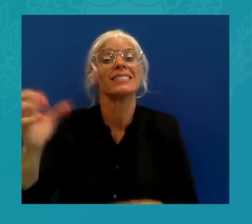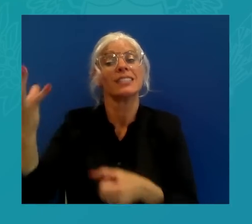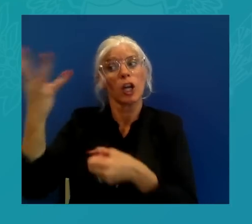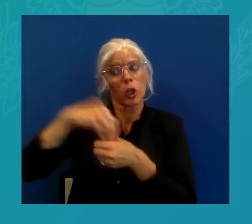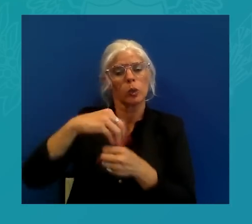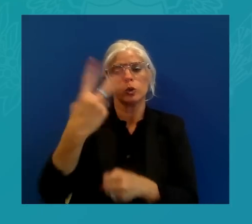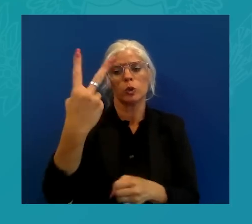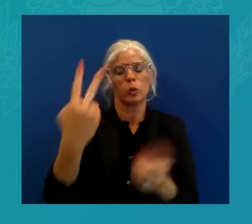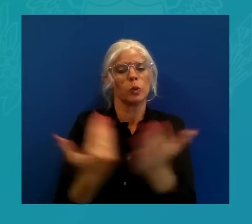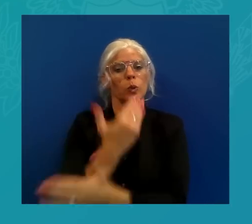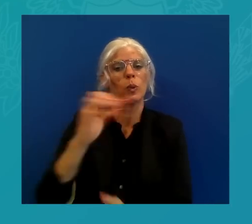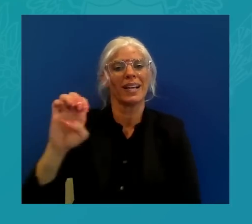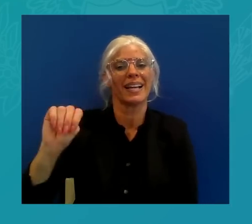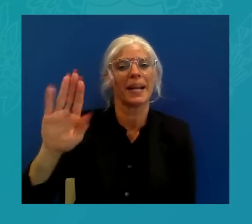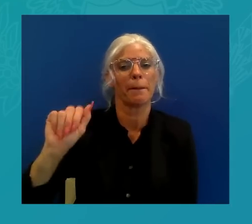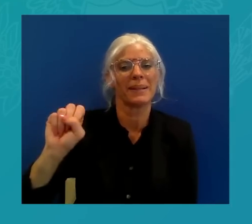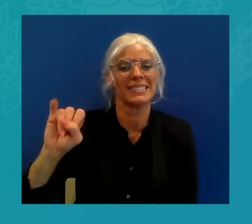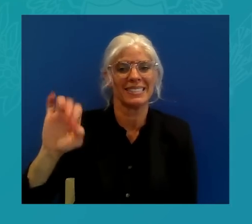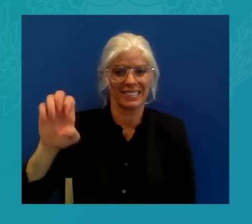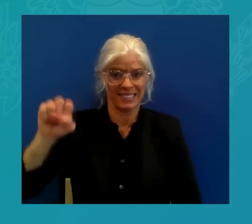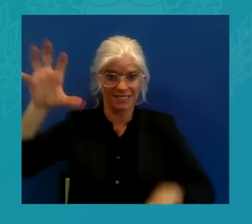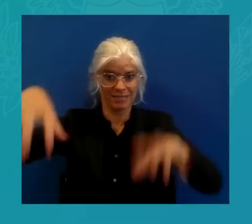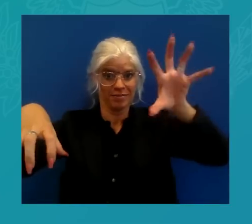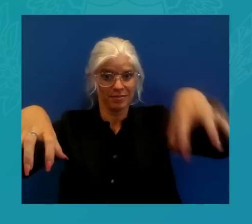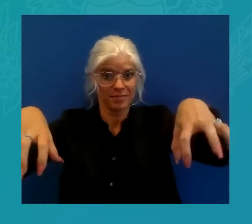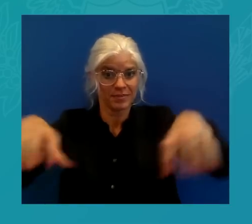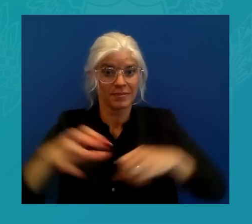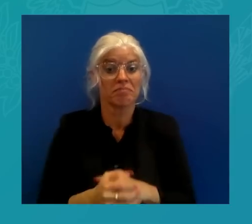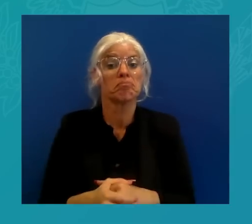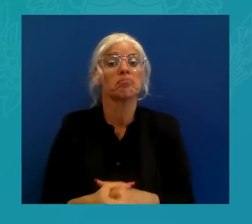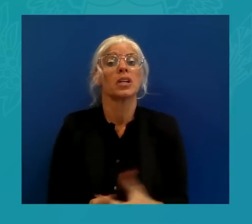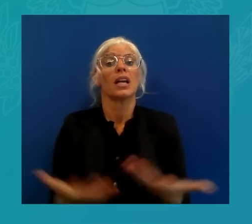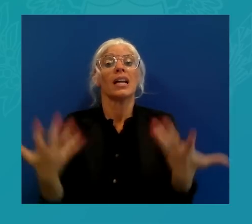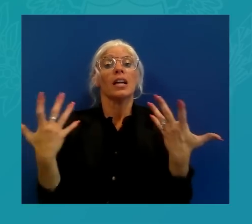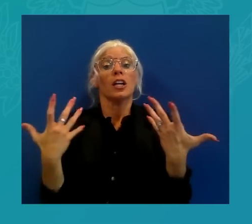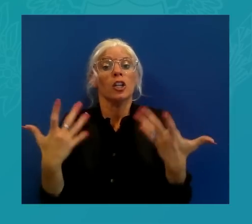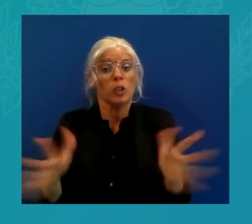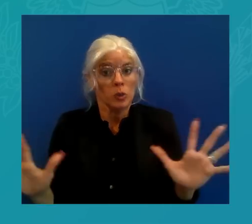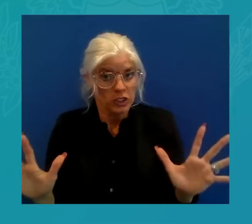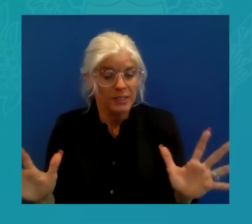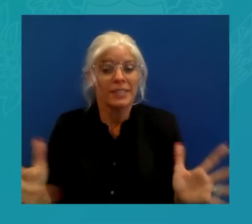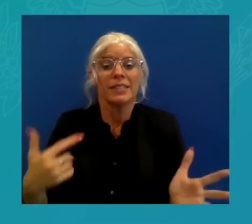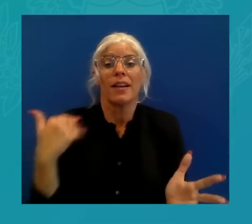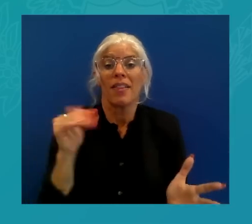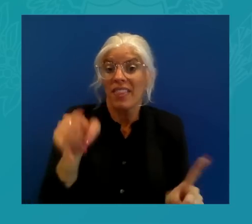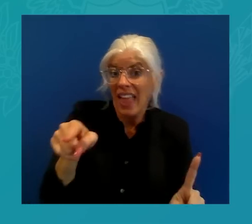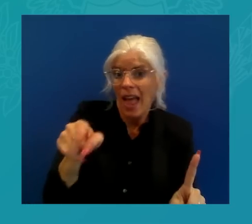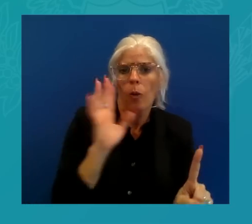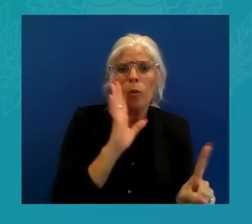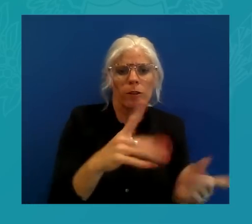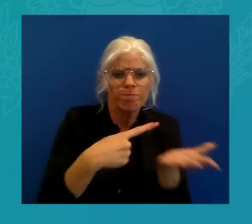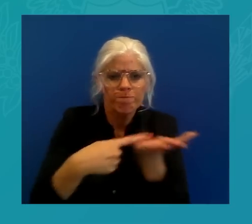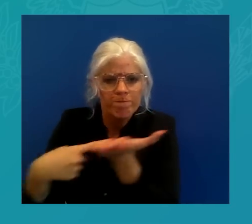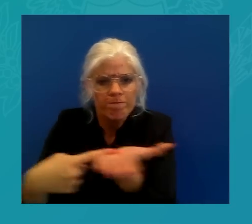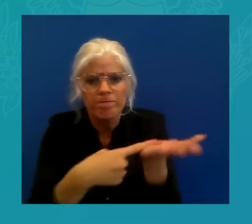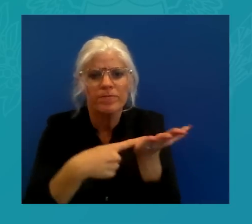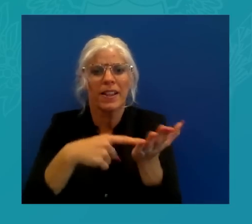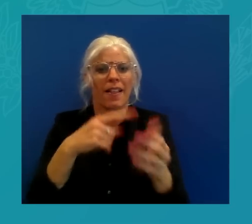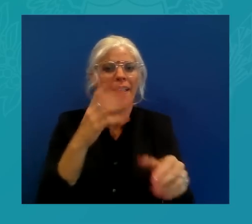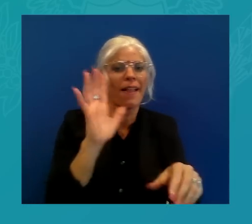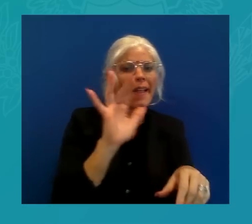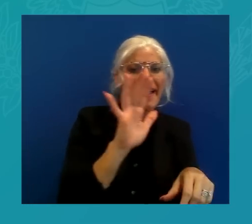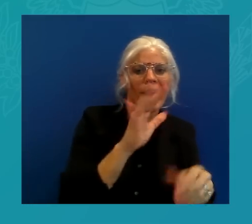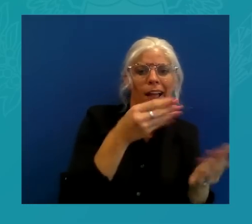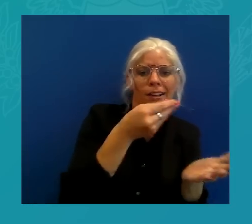the climate crisis to development financing to security and Haiti and diplomatic presence,